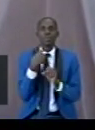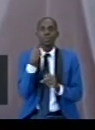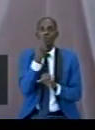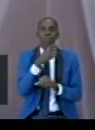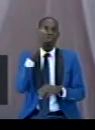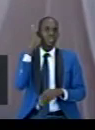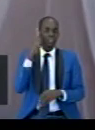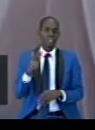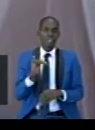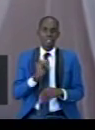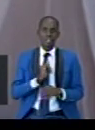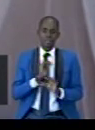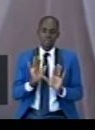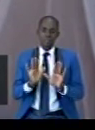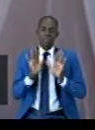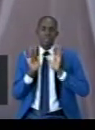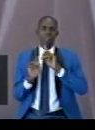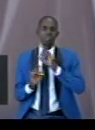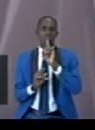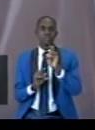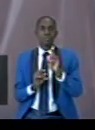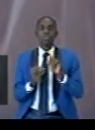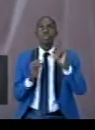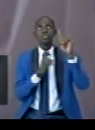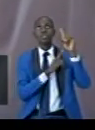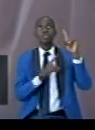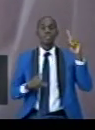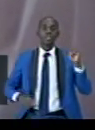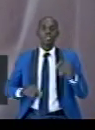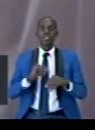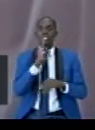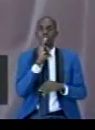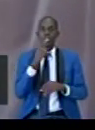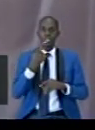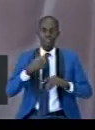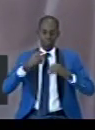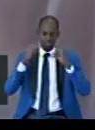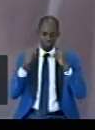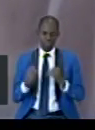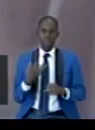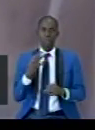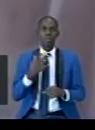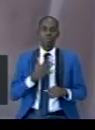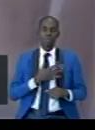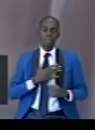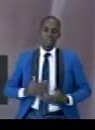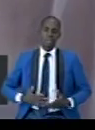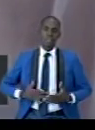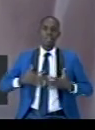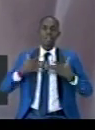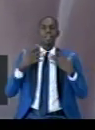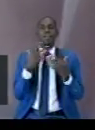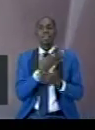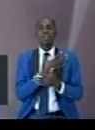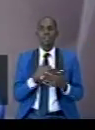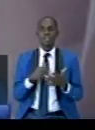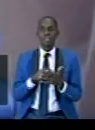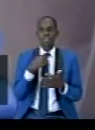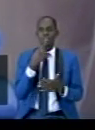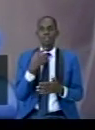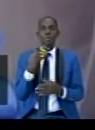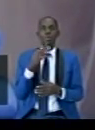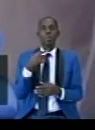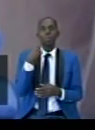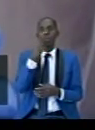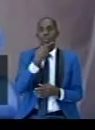shall I fear? The Lord is the strength of my life. And then it says, of whom